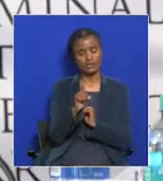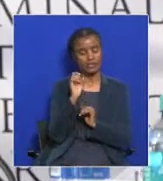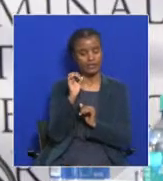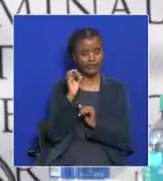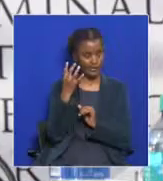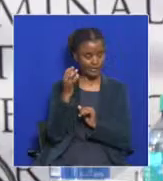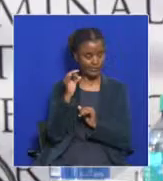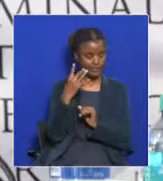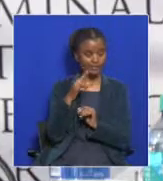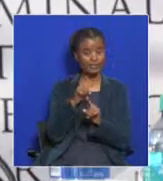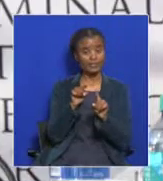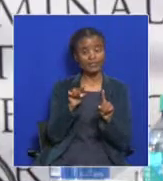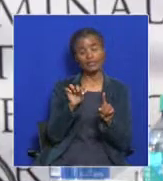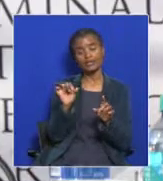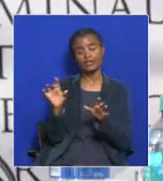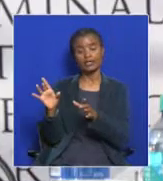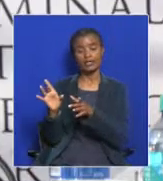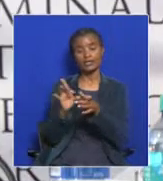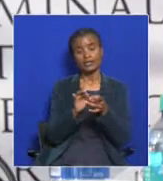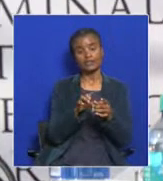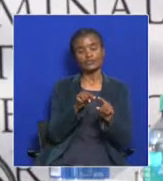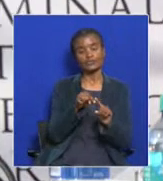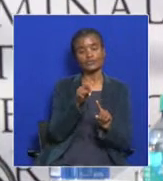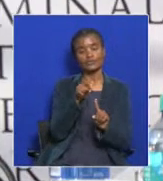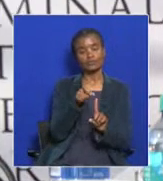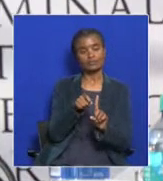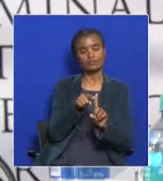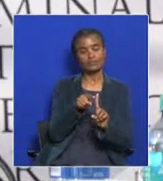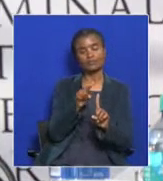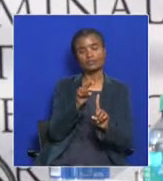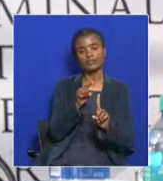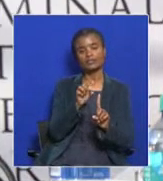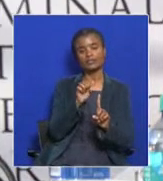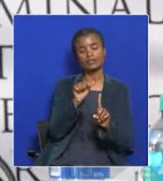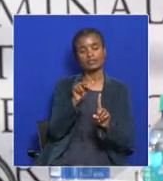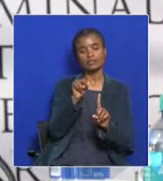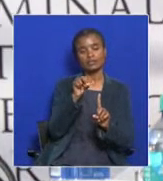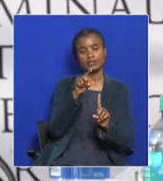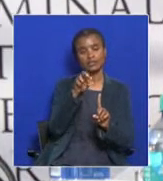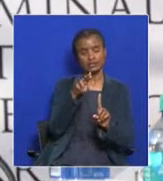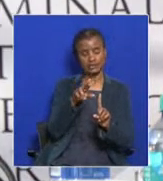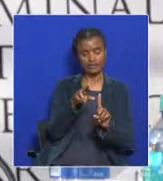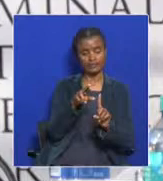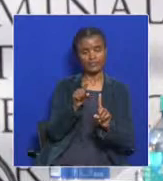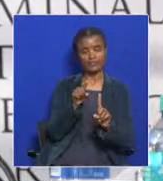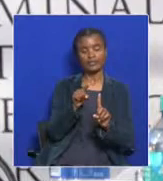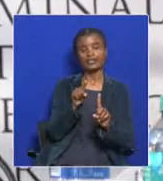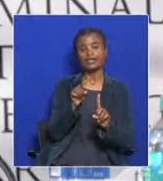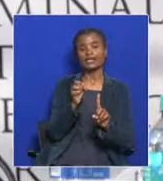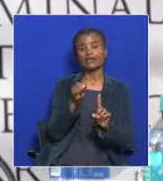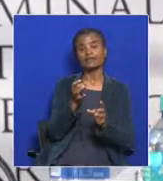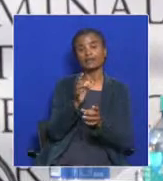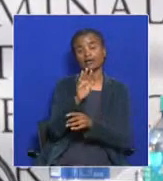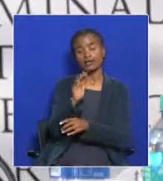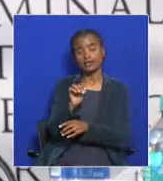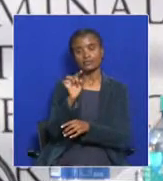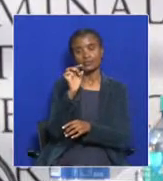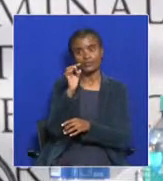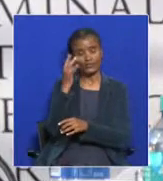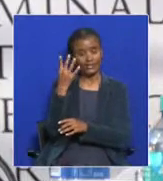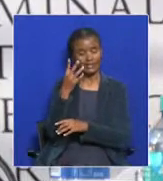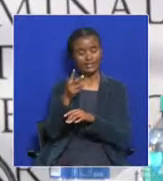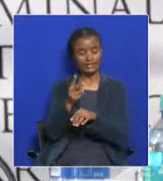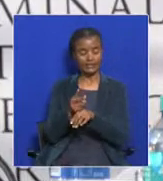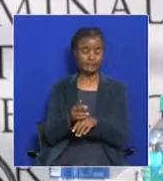Officer Sander. But if I'd posed this one first, I would have once again forgotten my question about being on leave. Have you ever